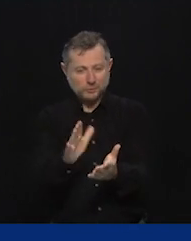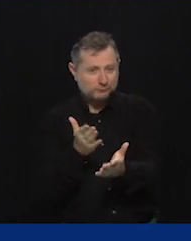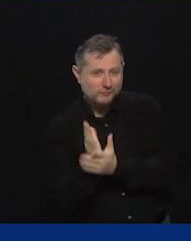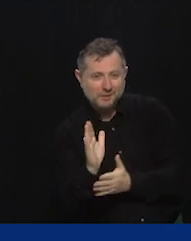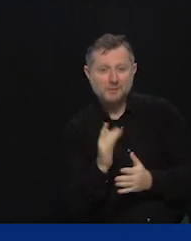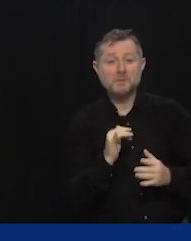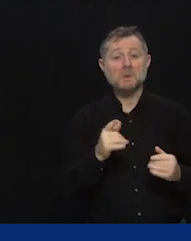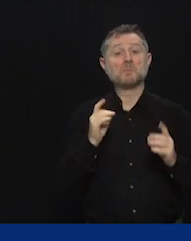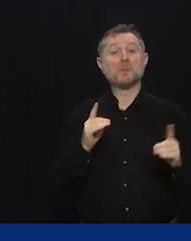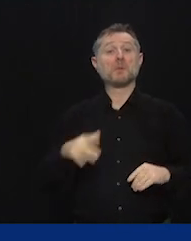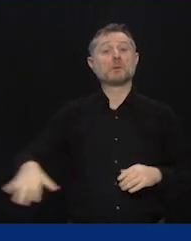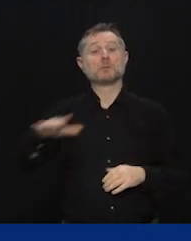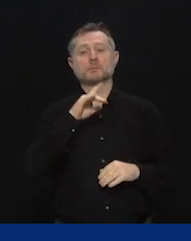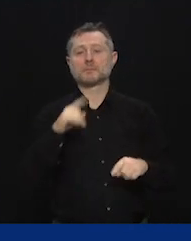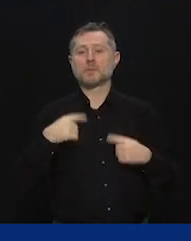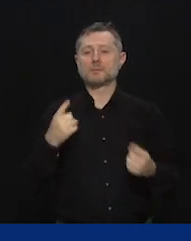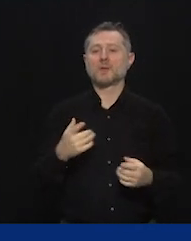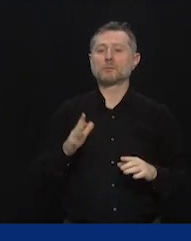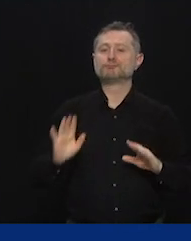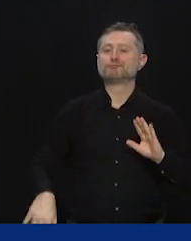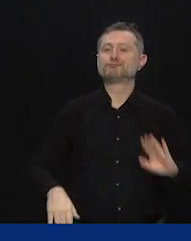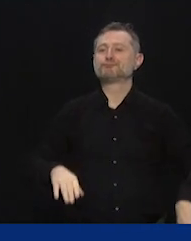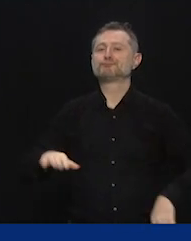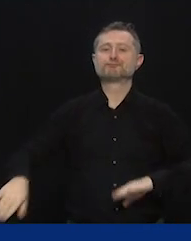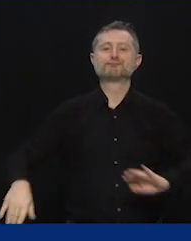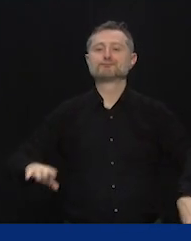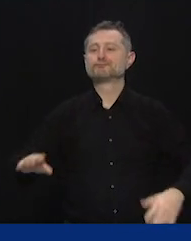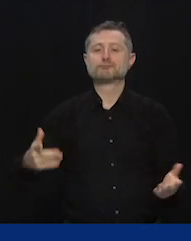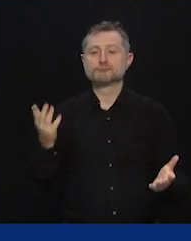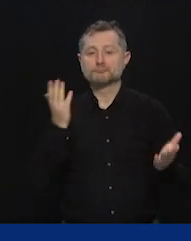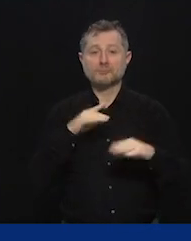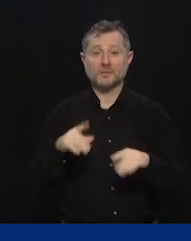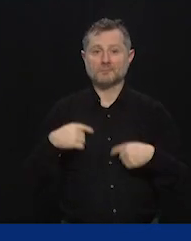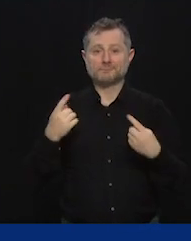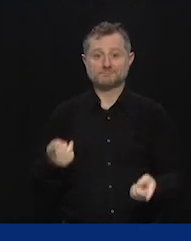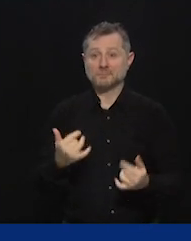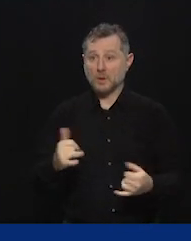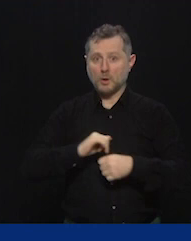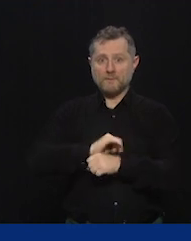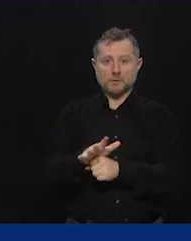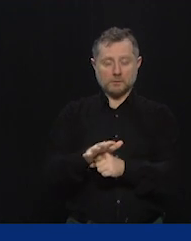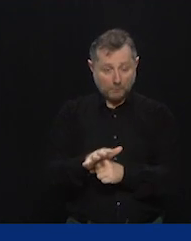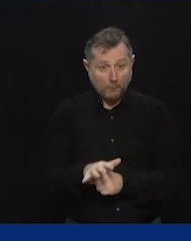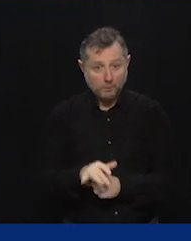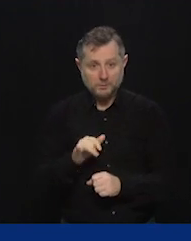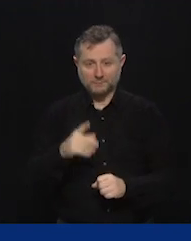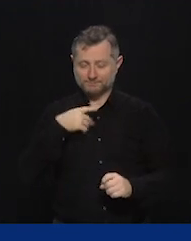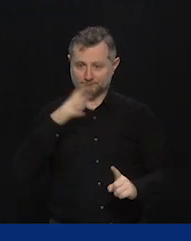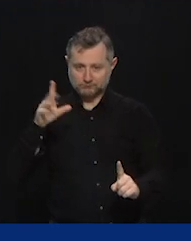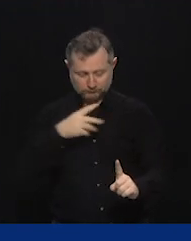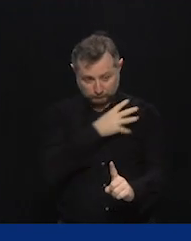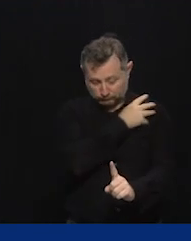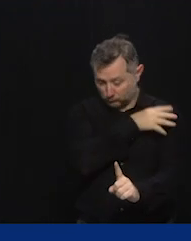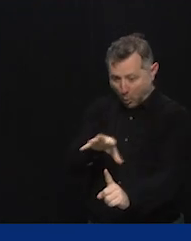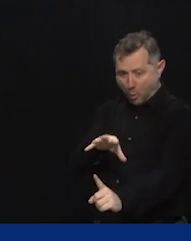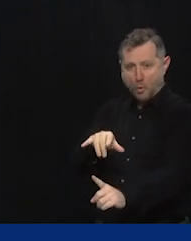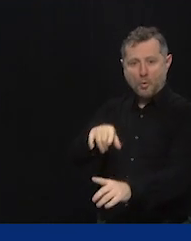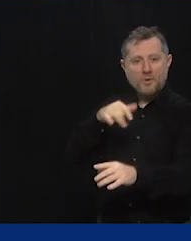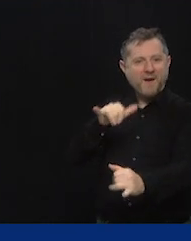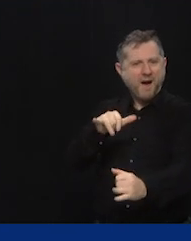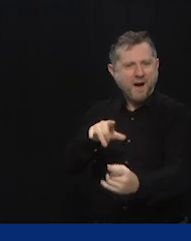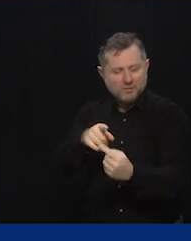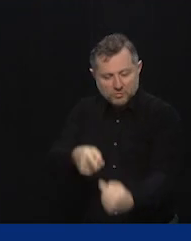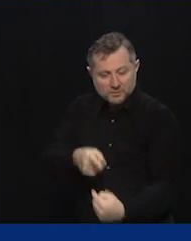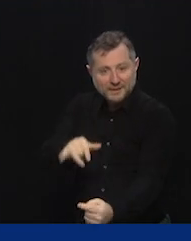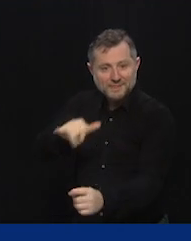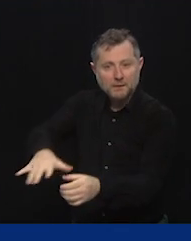this pandemic time. And I think that's put a real spotlight, as Dina said, on the trials and tribulations of so many people who've been marginalized